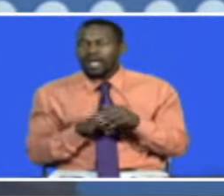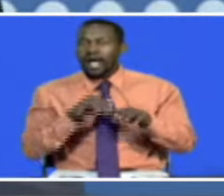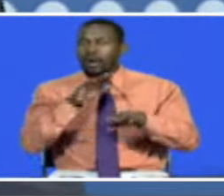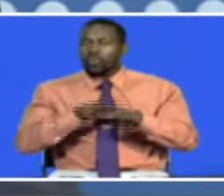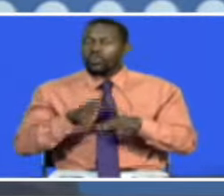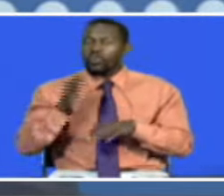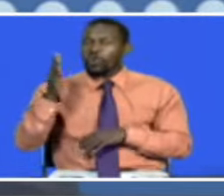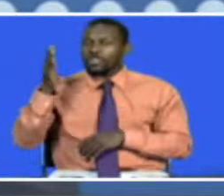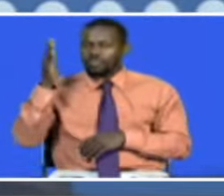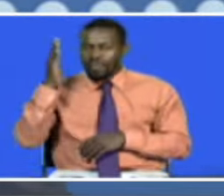is the absence of theft.